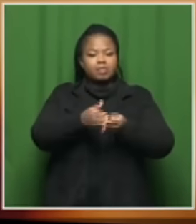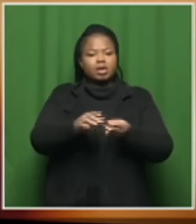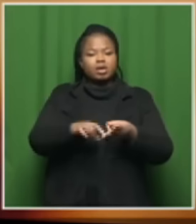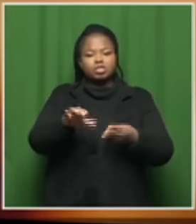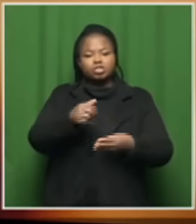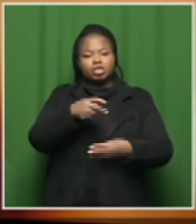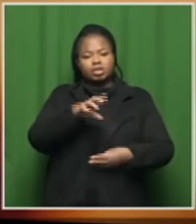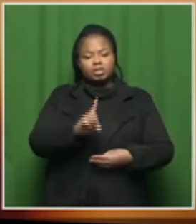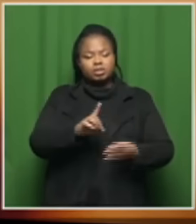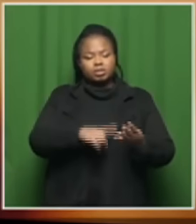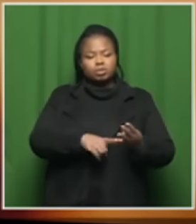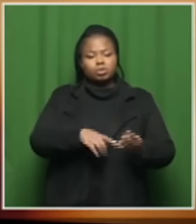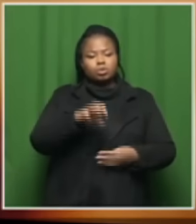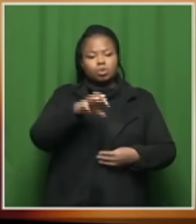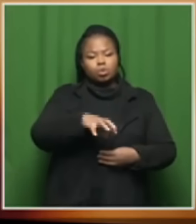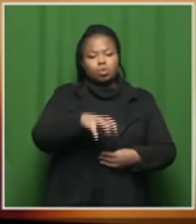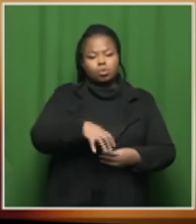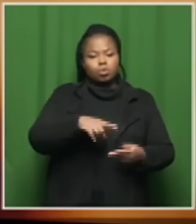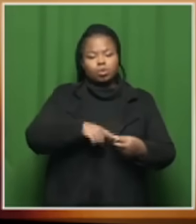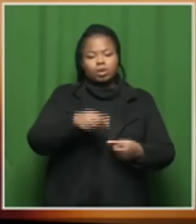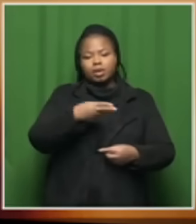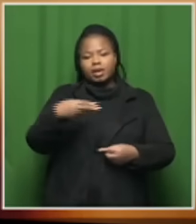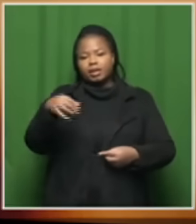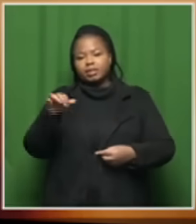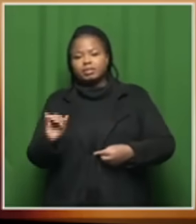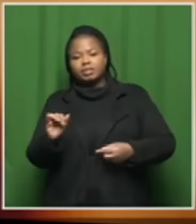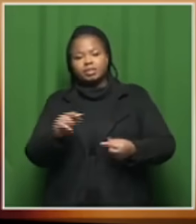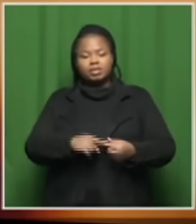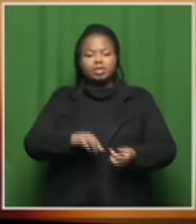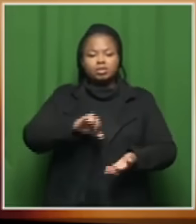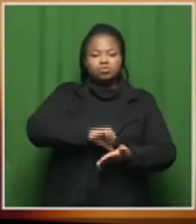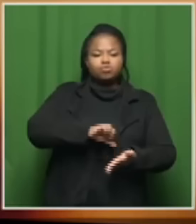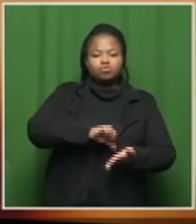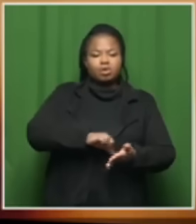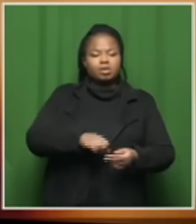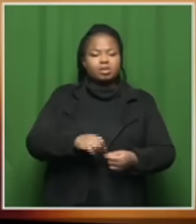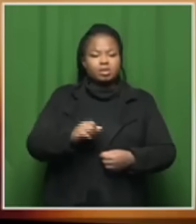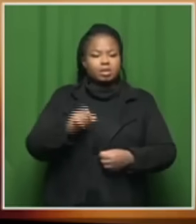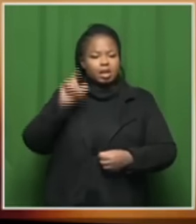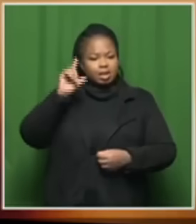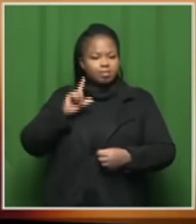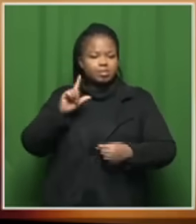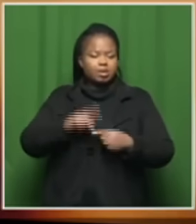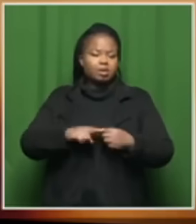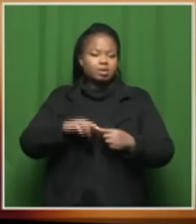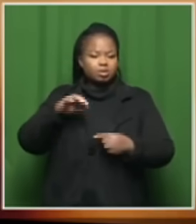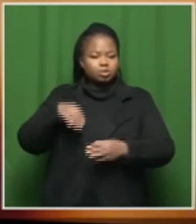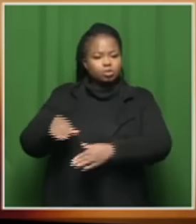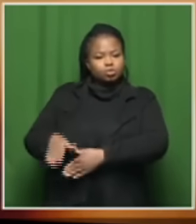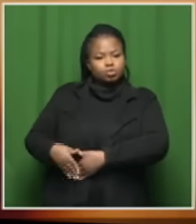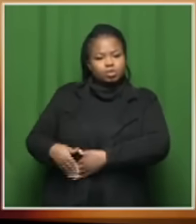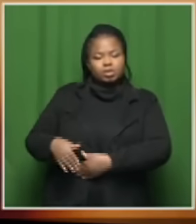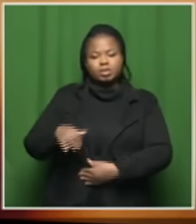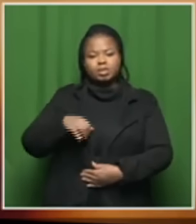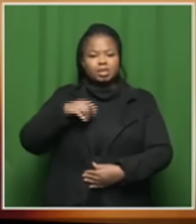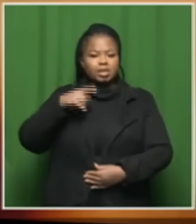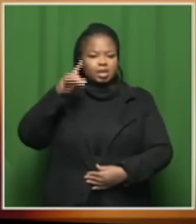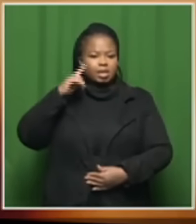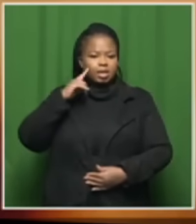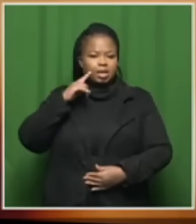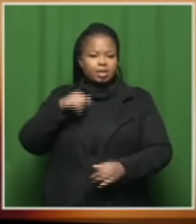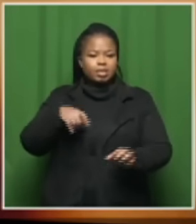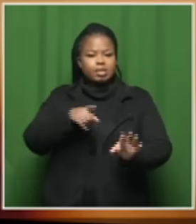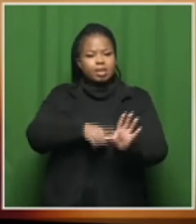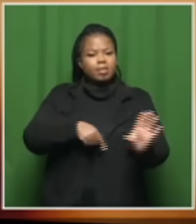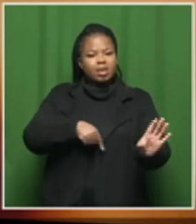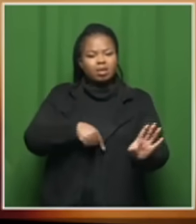Equatorial Guinea, Eritrea, Haiti, Iran, Libya, Somalia, Sudan, and Yemen. I mean, surely there are citizens that are from these countries